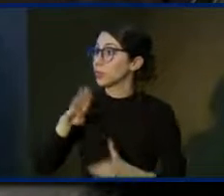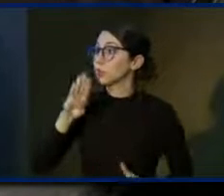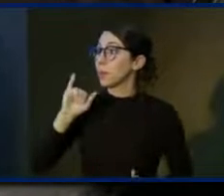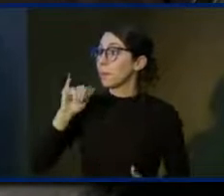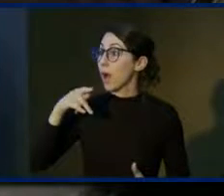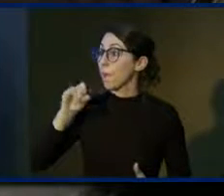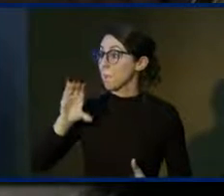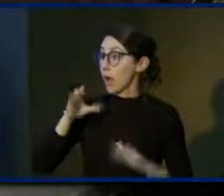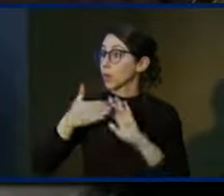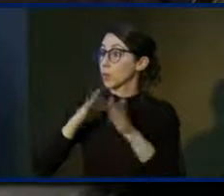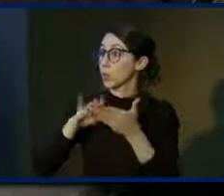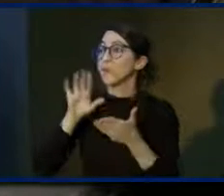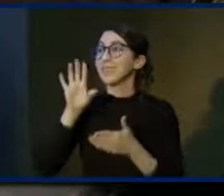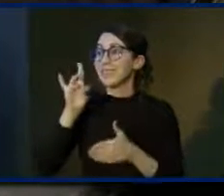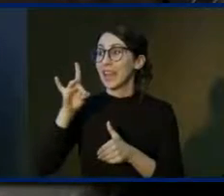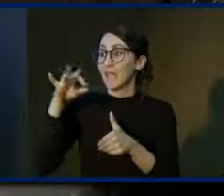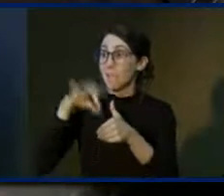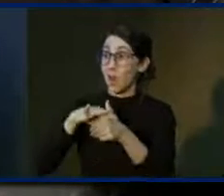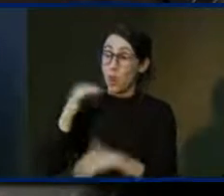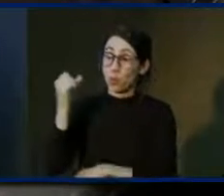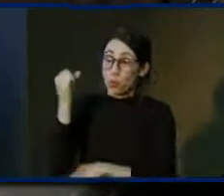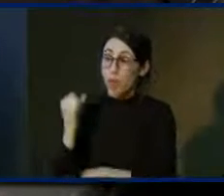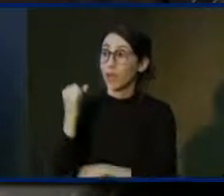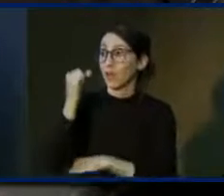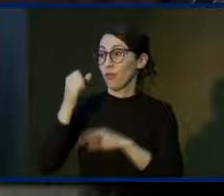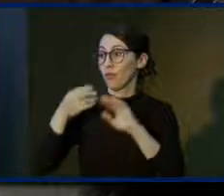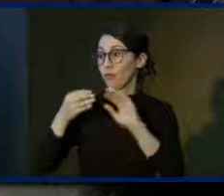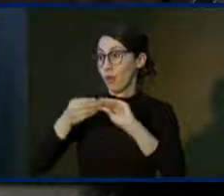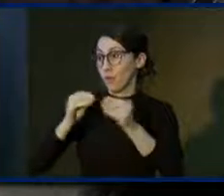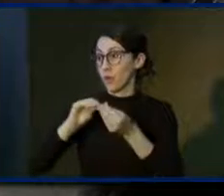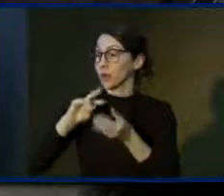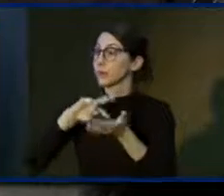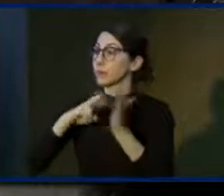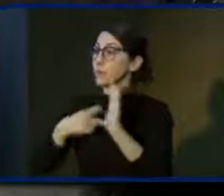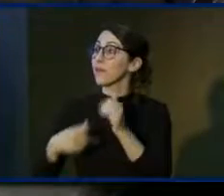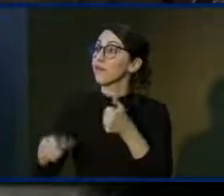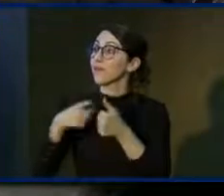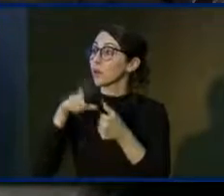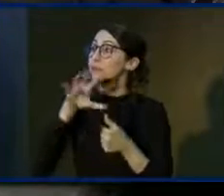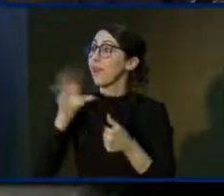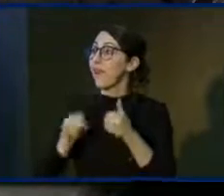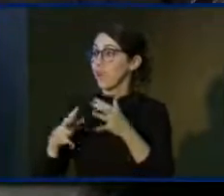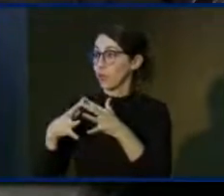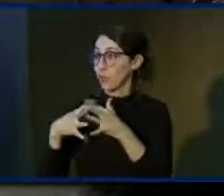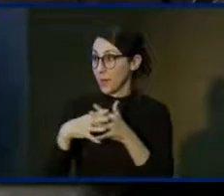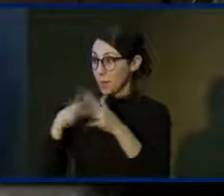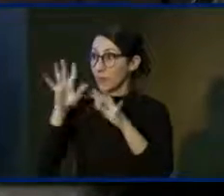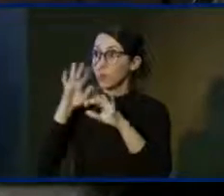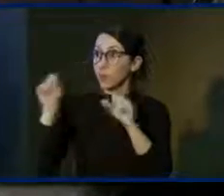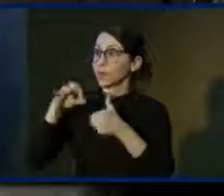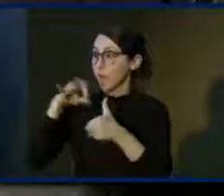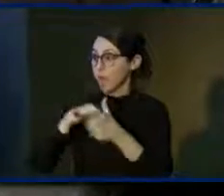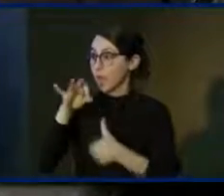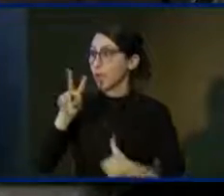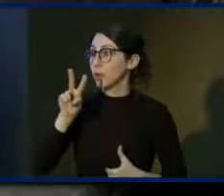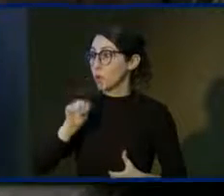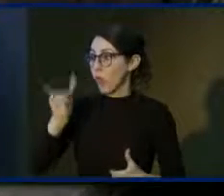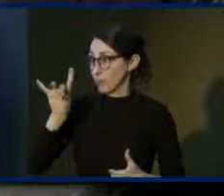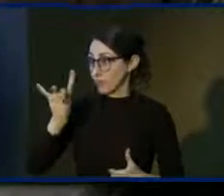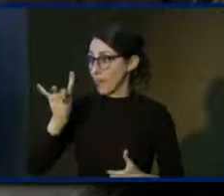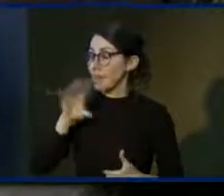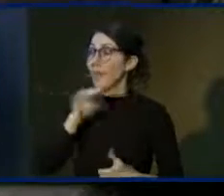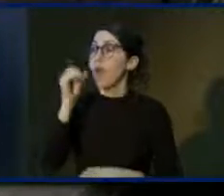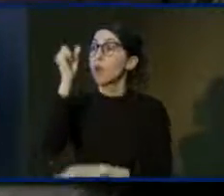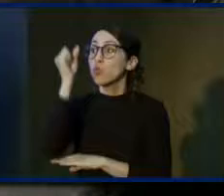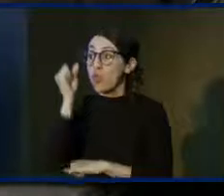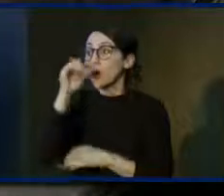communities voted in record numbers. As a result, our nation's first African-American president was elected in 2008, and record number